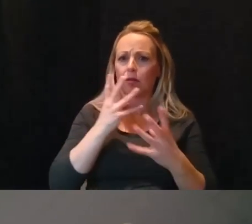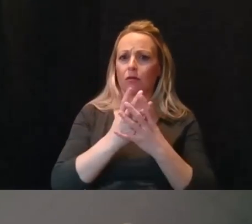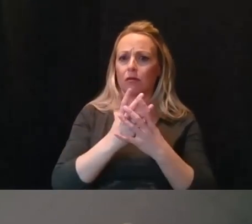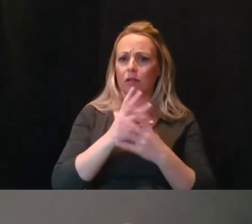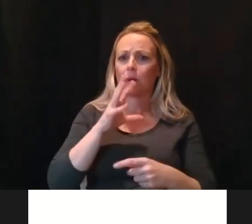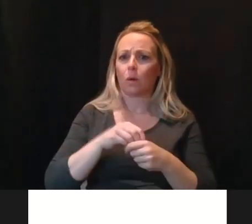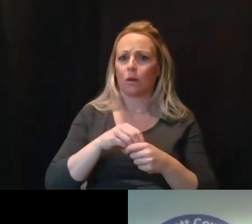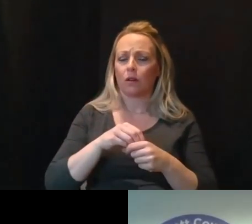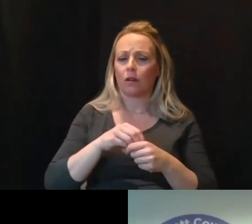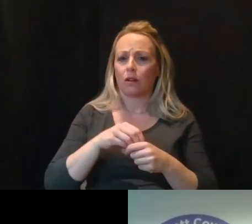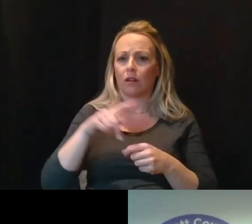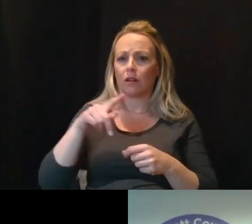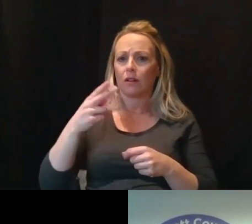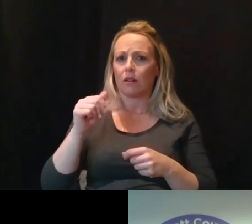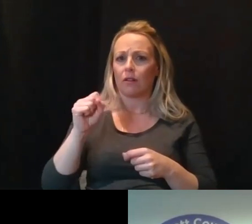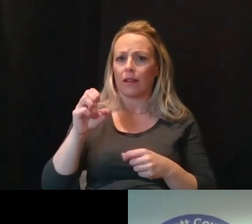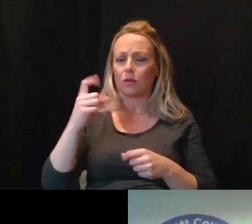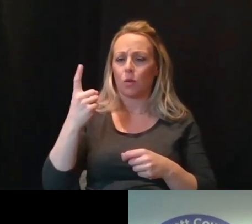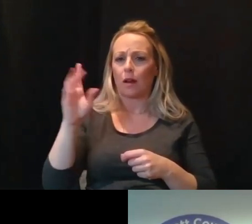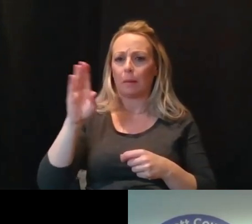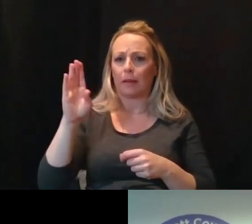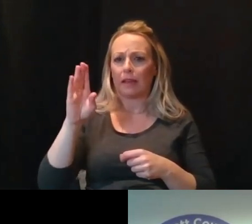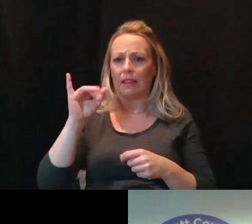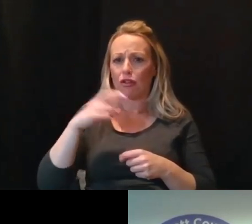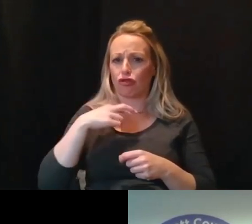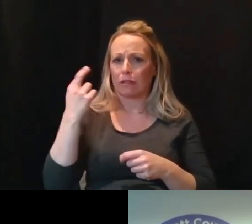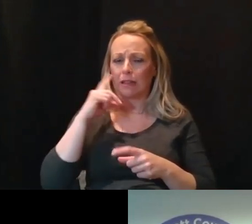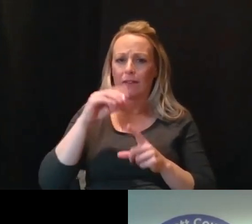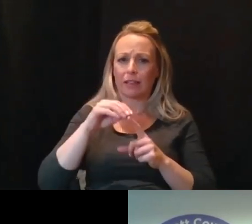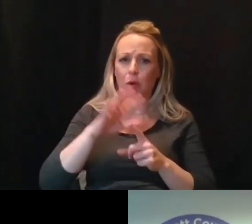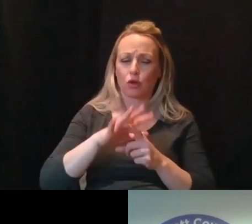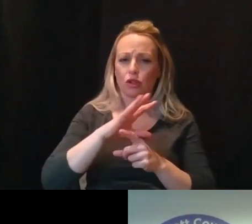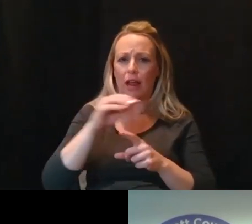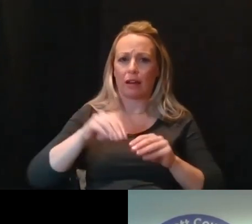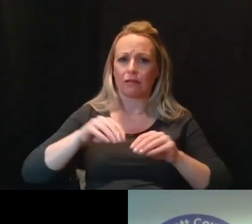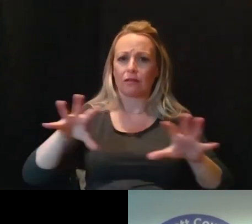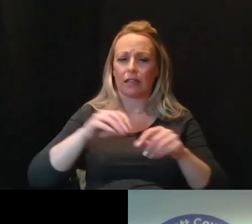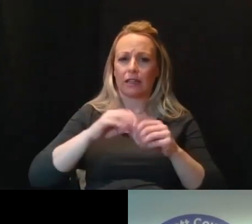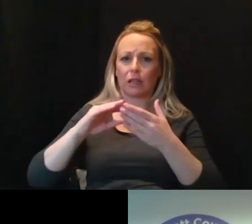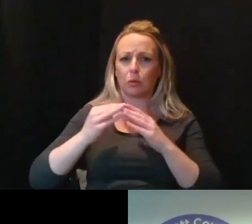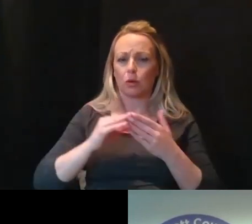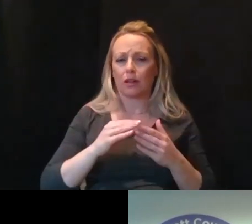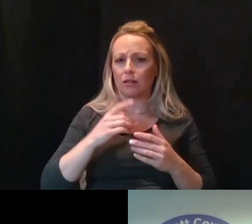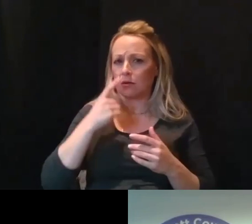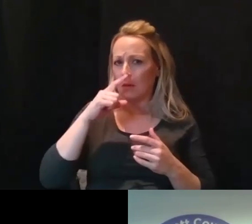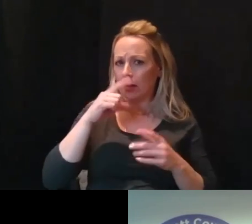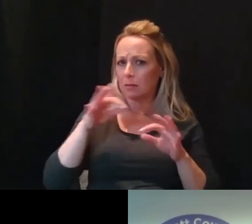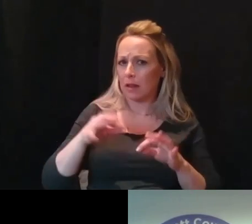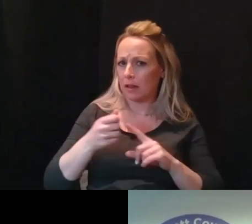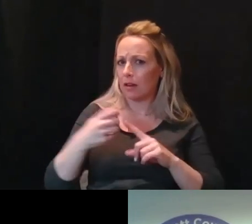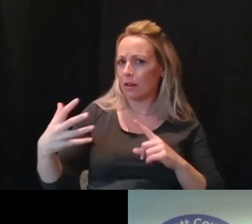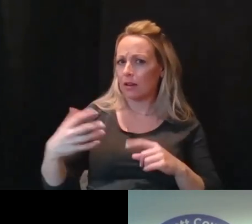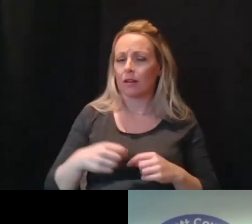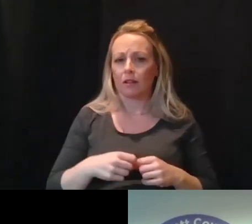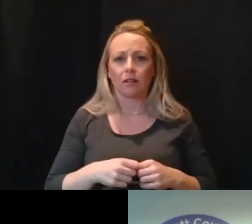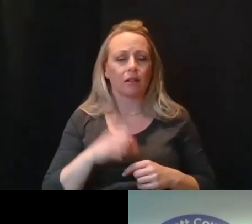1B. Do you think you could expand on that risk of exposure and risk of outbreaks in the community on that a little bit? Yes,